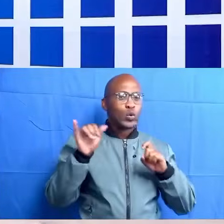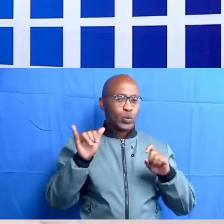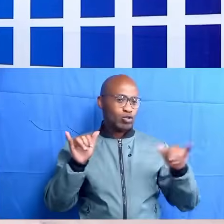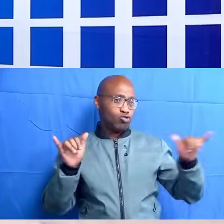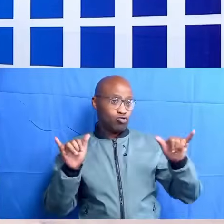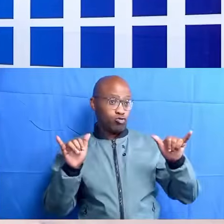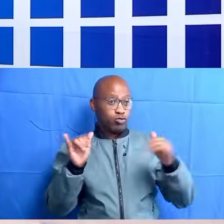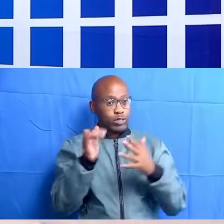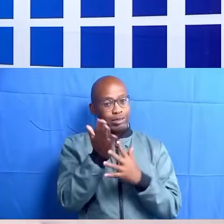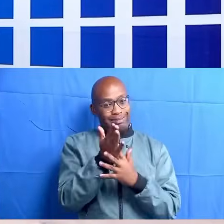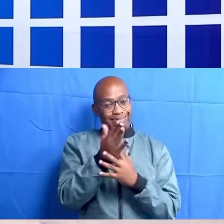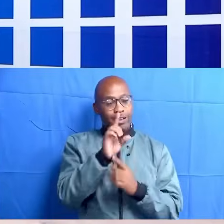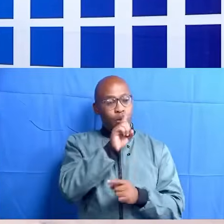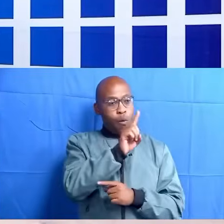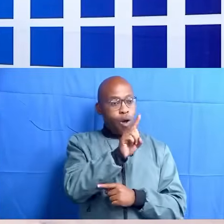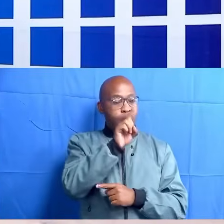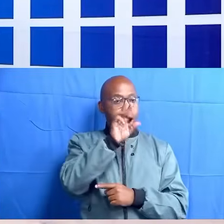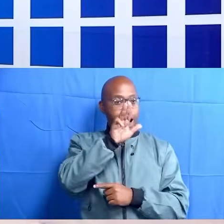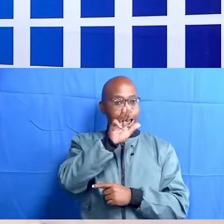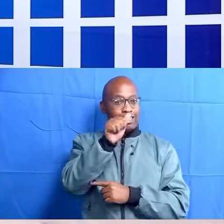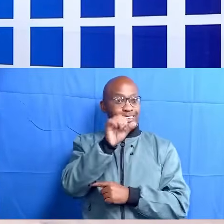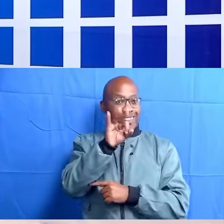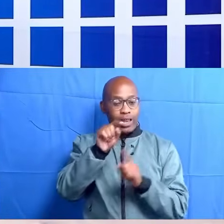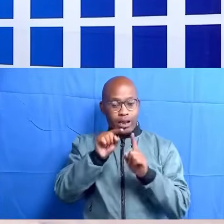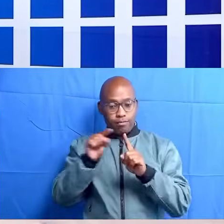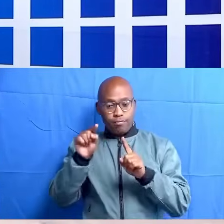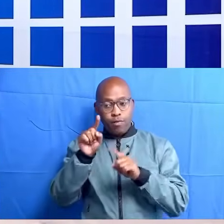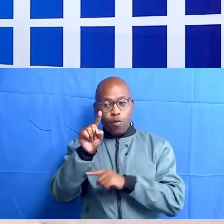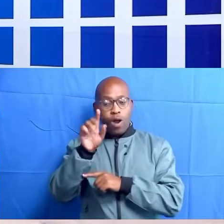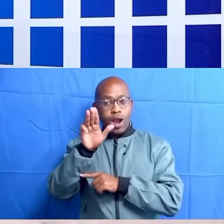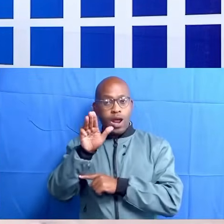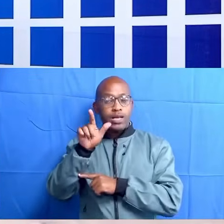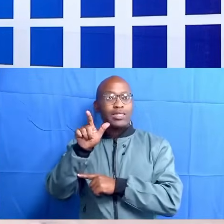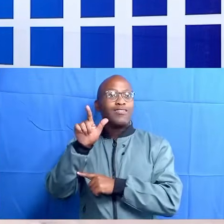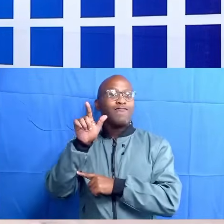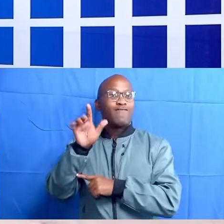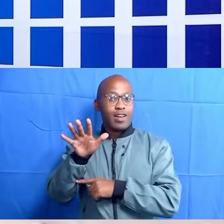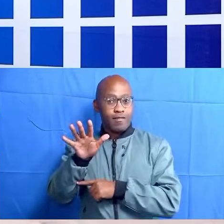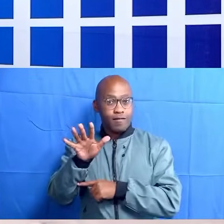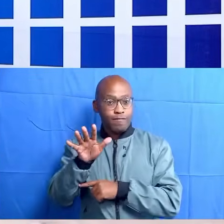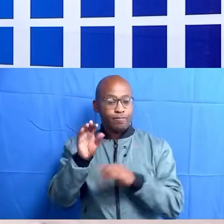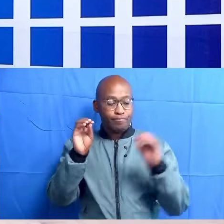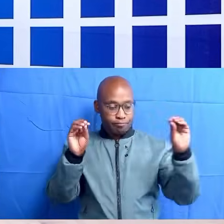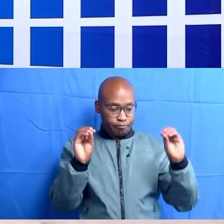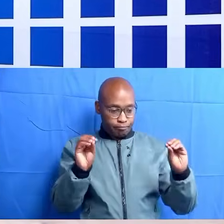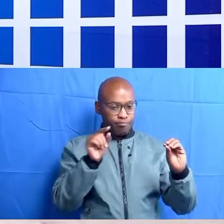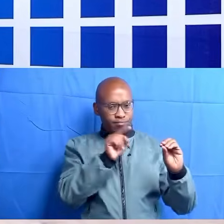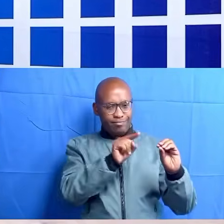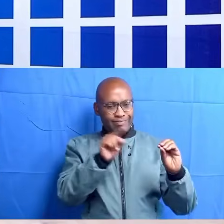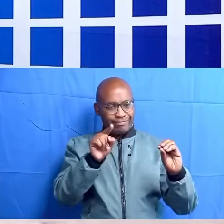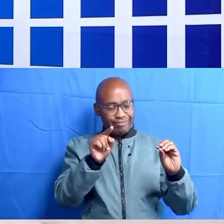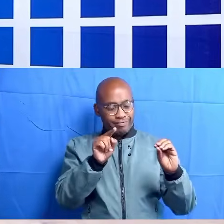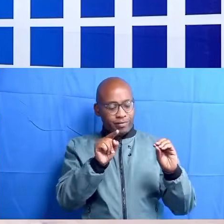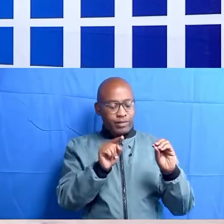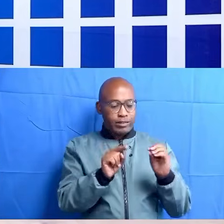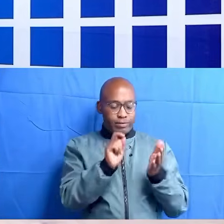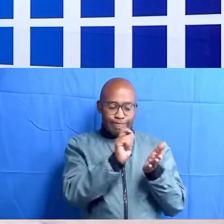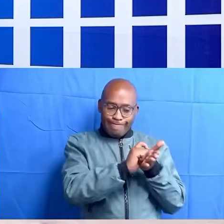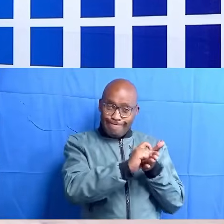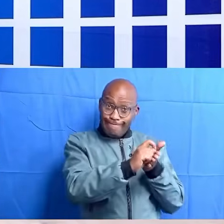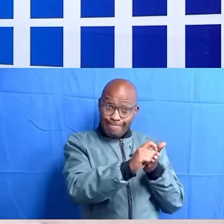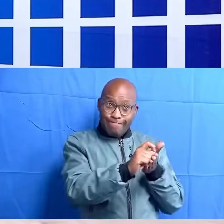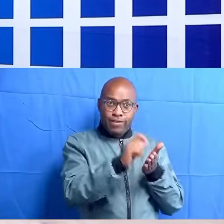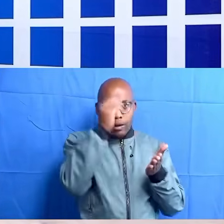and 1975. You must support your line of argument with relevant historical evidence. Please be